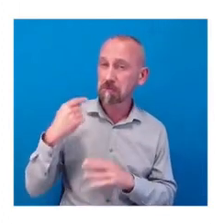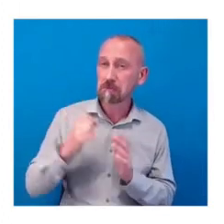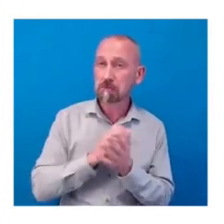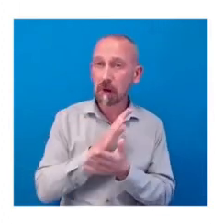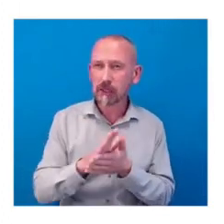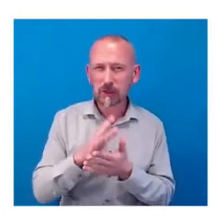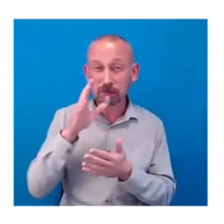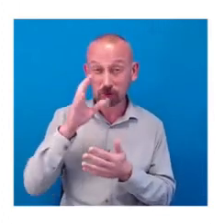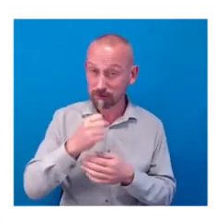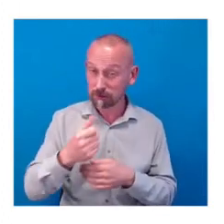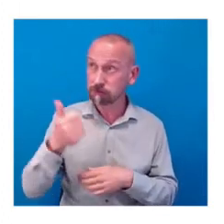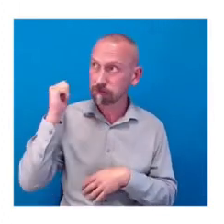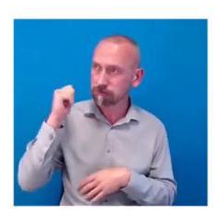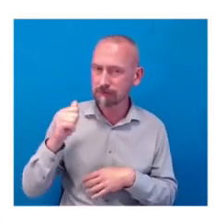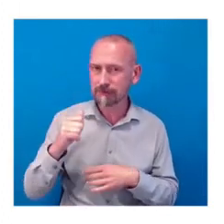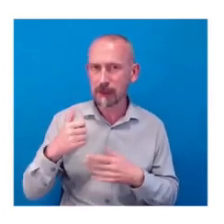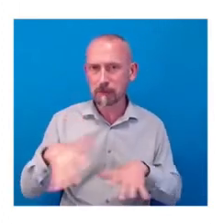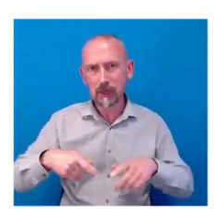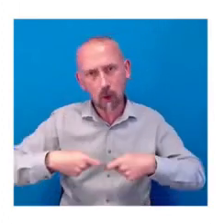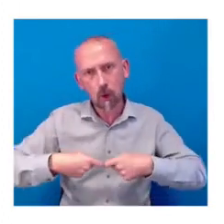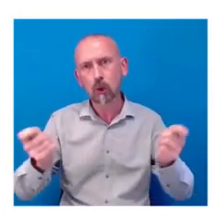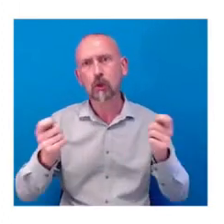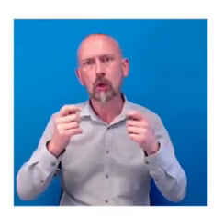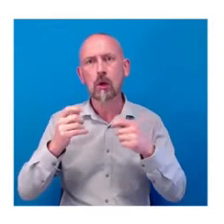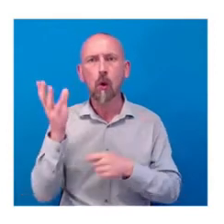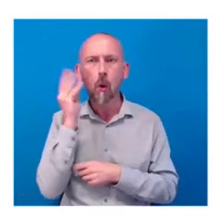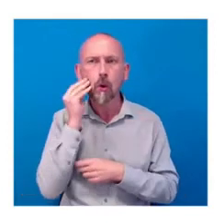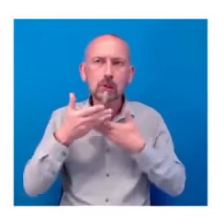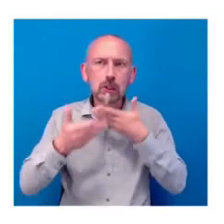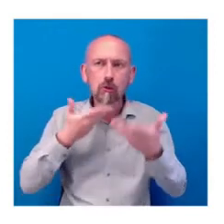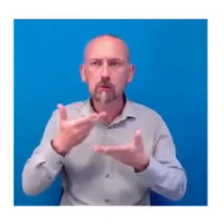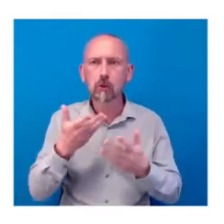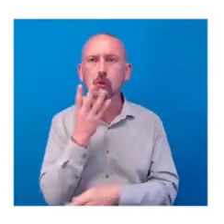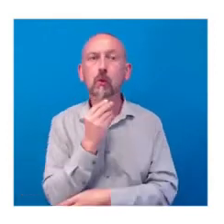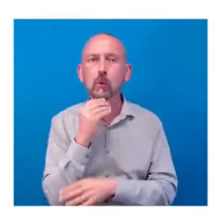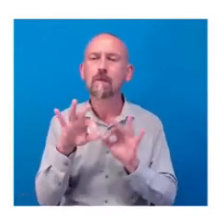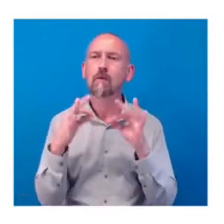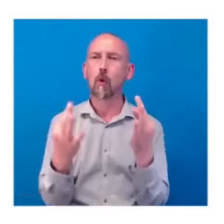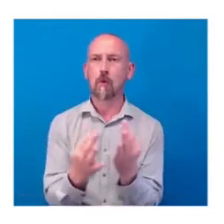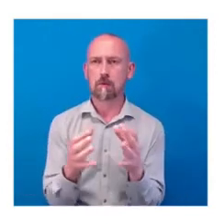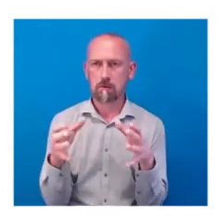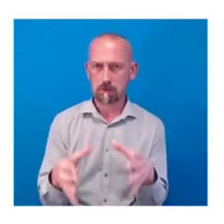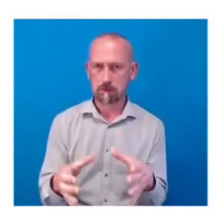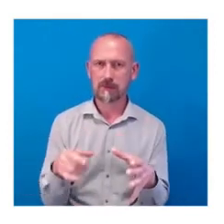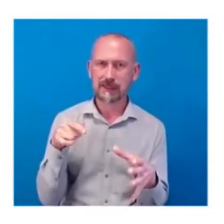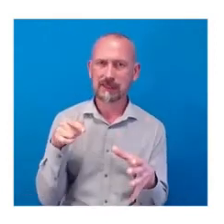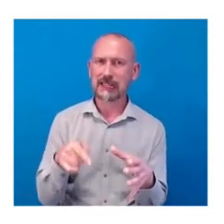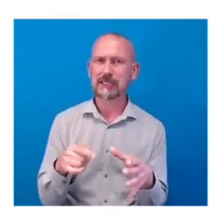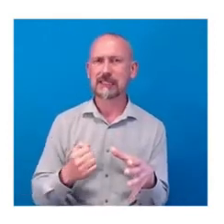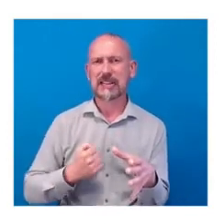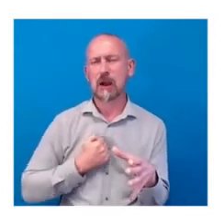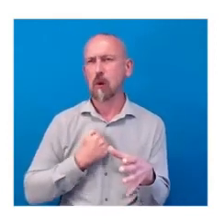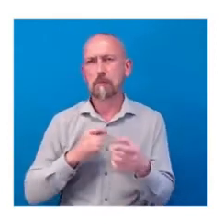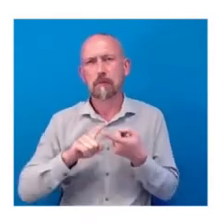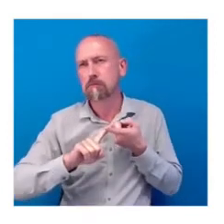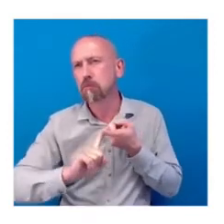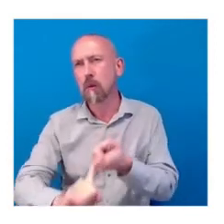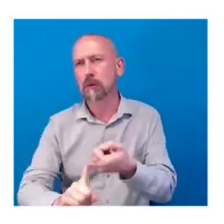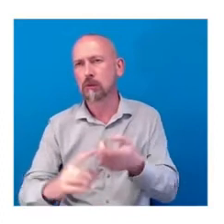Forum, which is a permanent focus group for people who use our service. So we meet every couple of months virtually, of